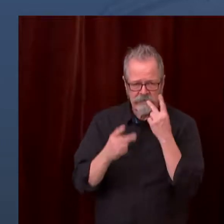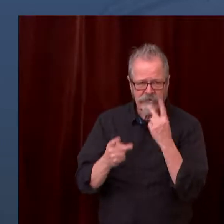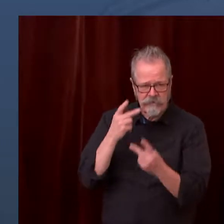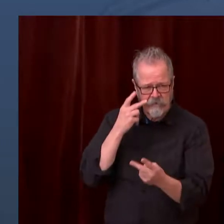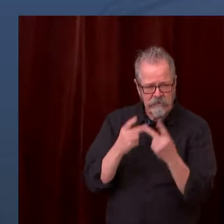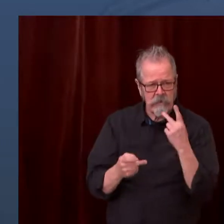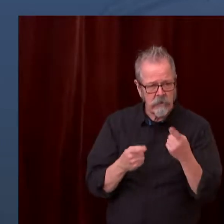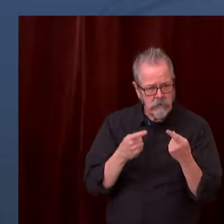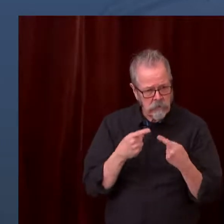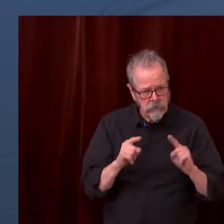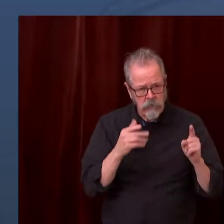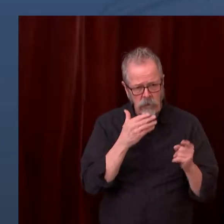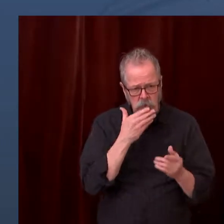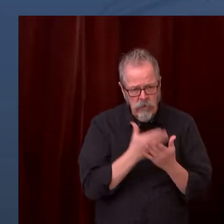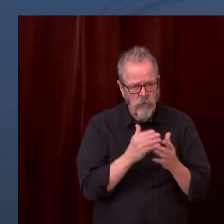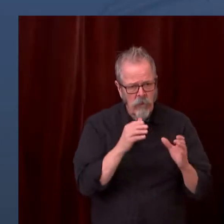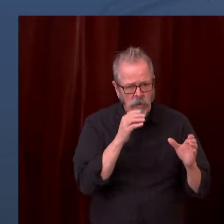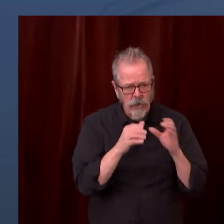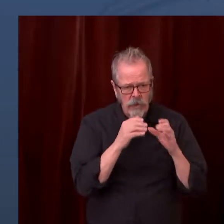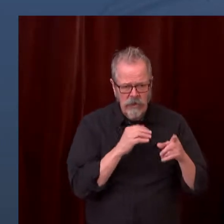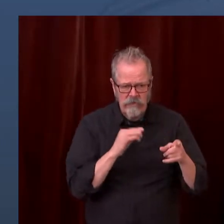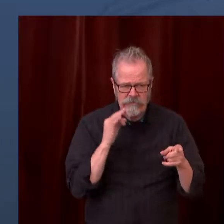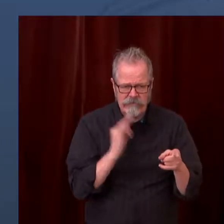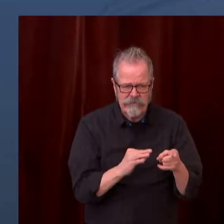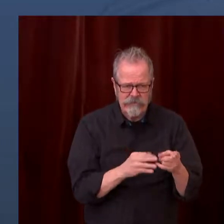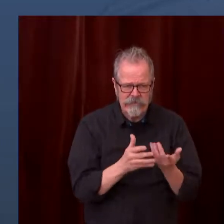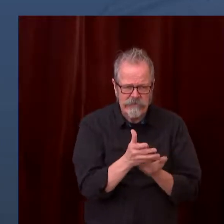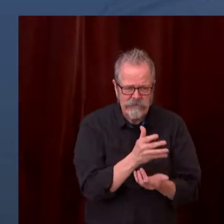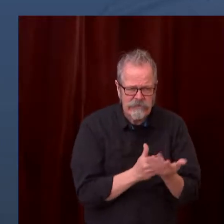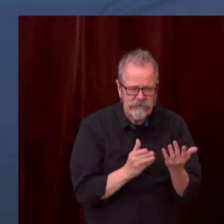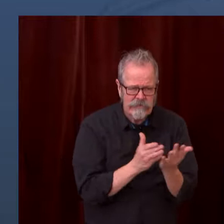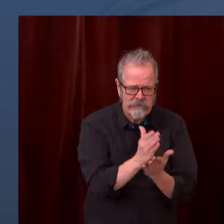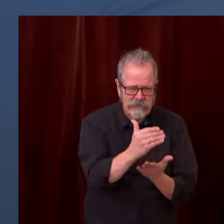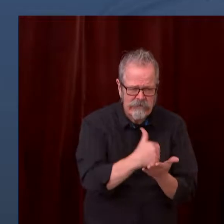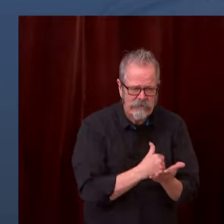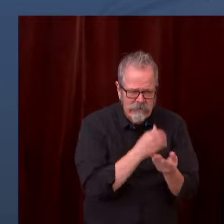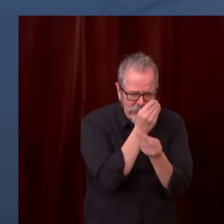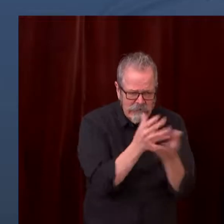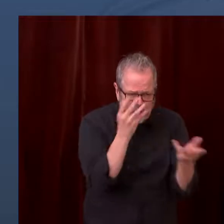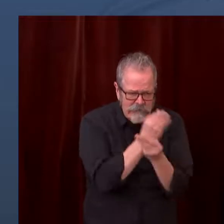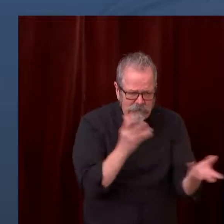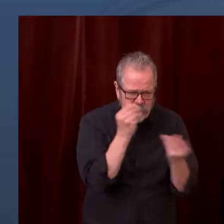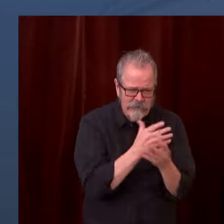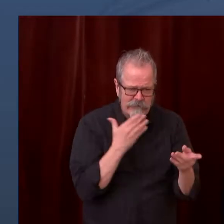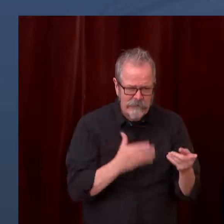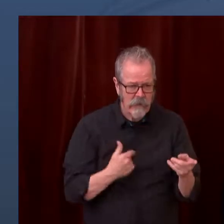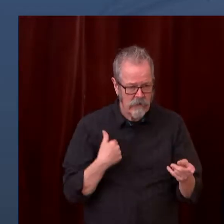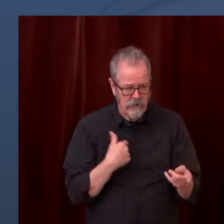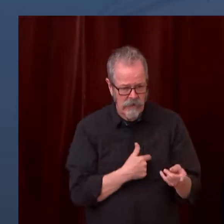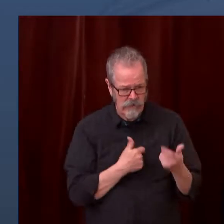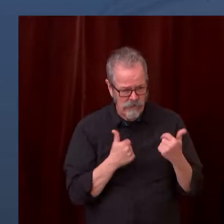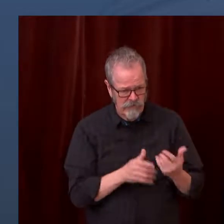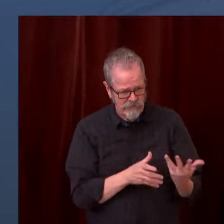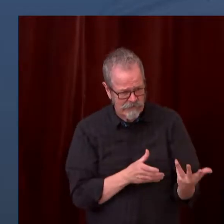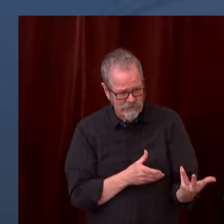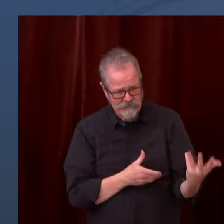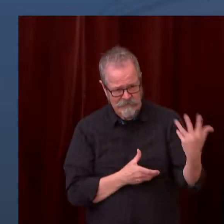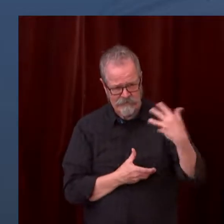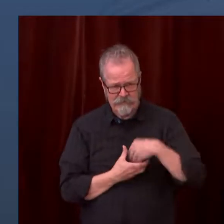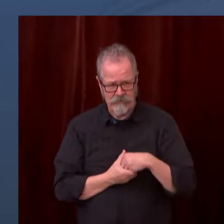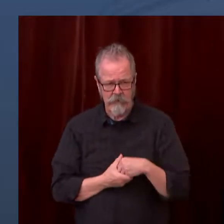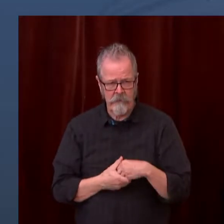with our partners as part of our VAC Center, including with Microsoft and others, to really